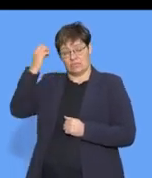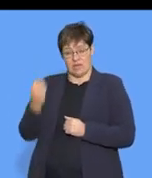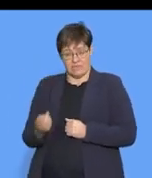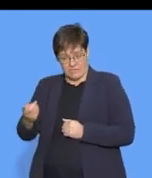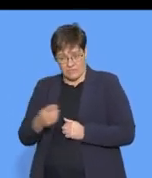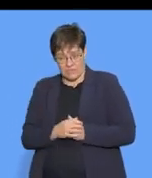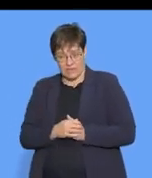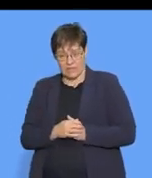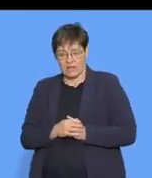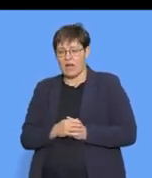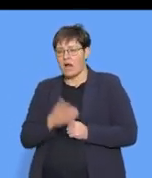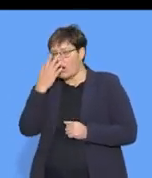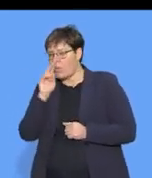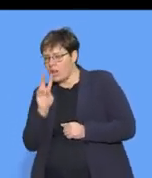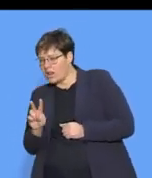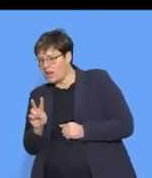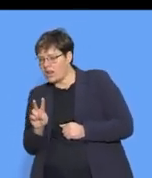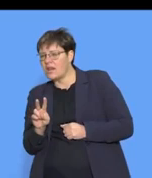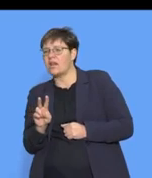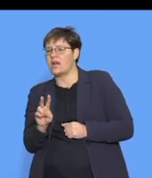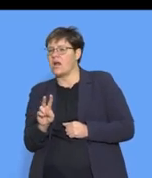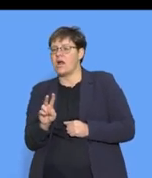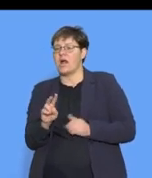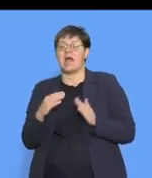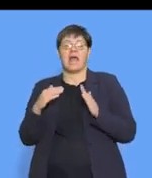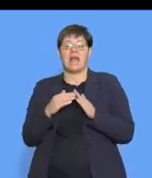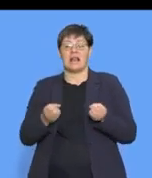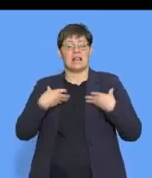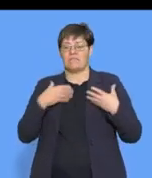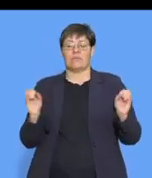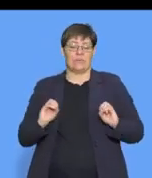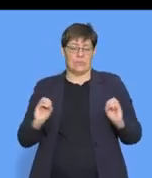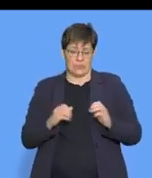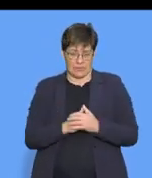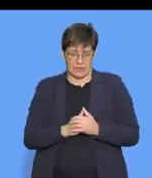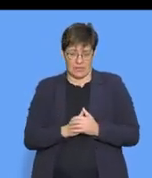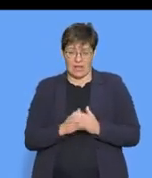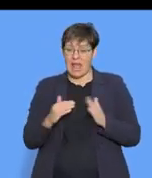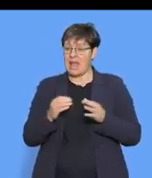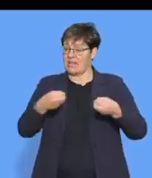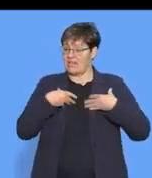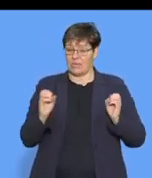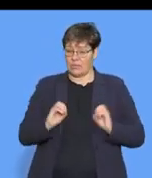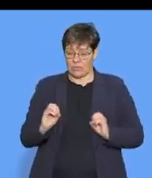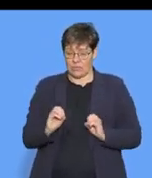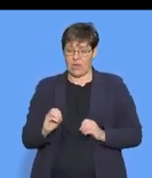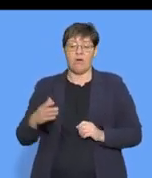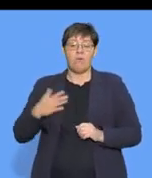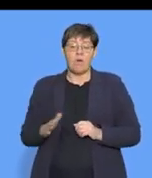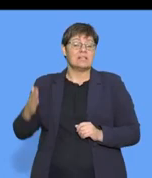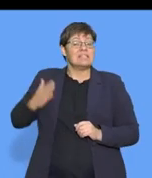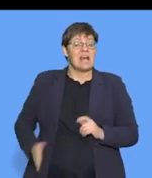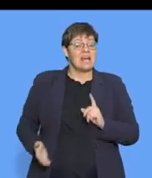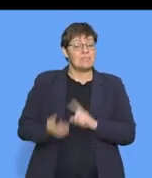triangle. And if you notice carefully, there is no angles given. So because there is no angles given and we want to